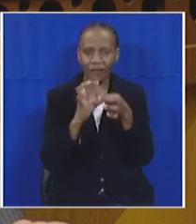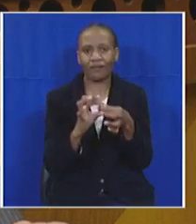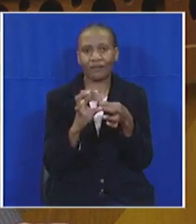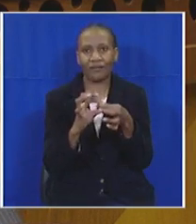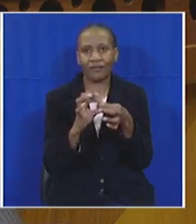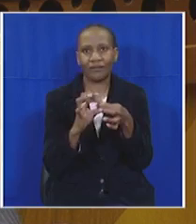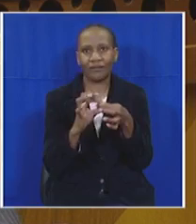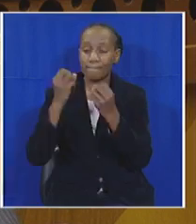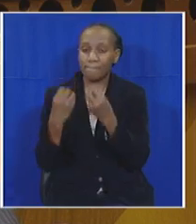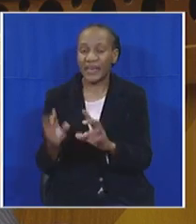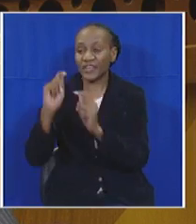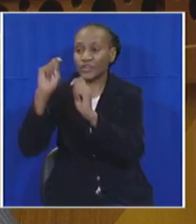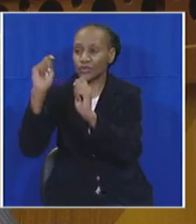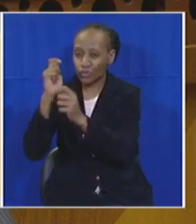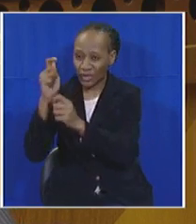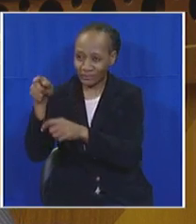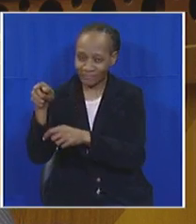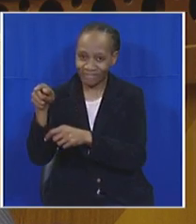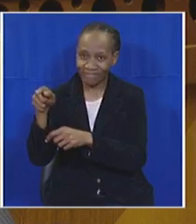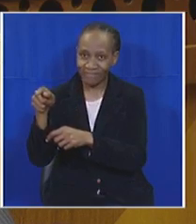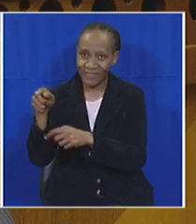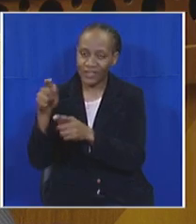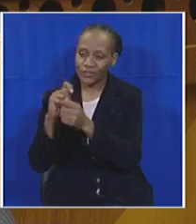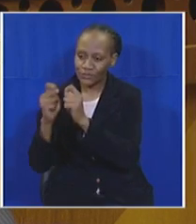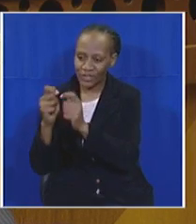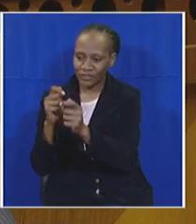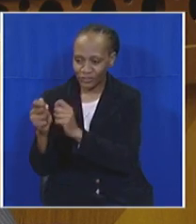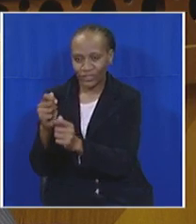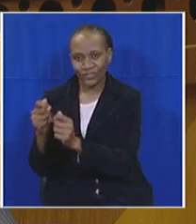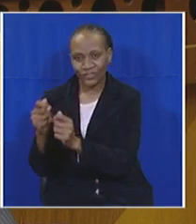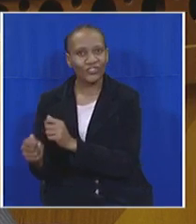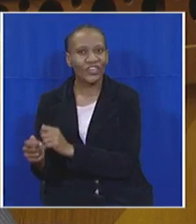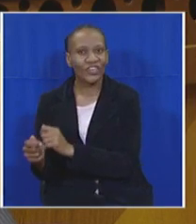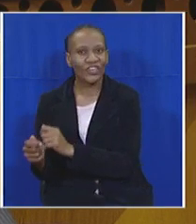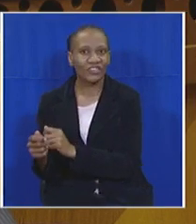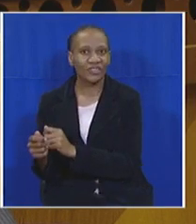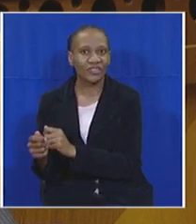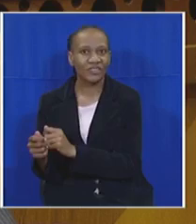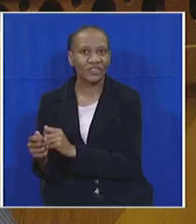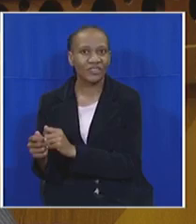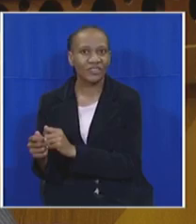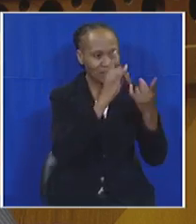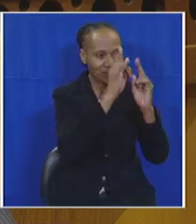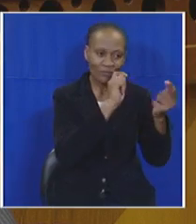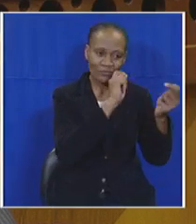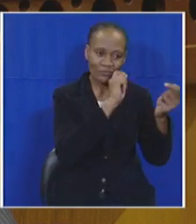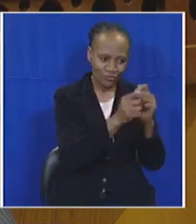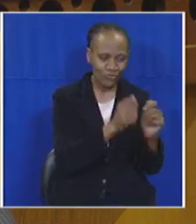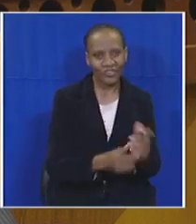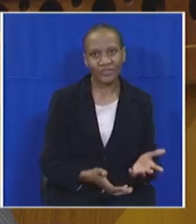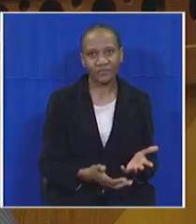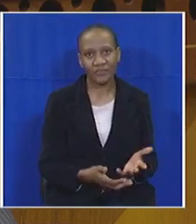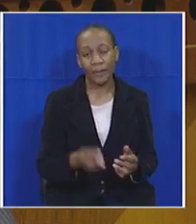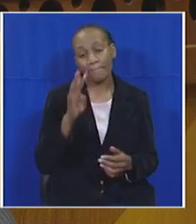Many rural areas are undergoing the same rapid densification that urban areas are undergoing. In the words of